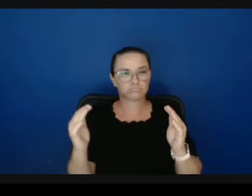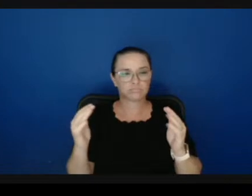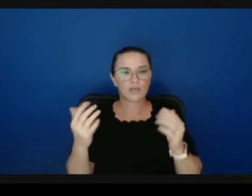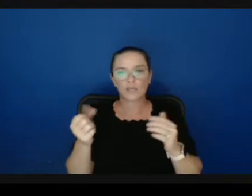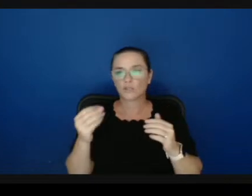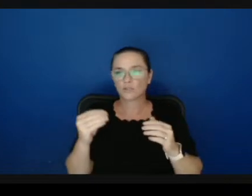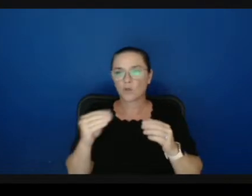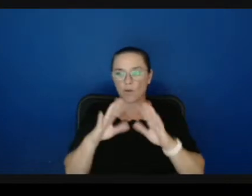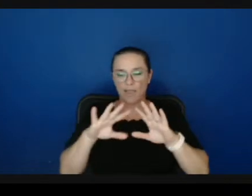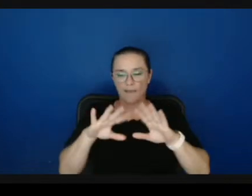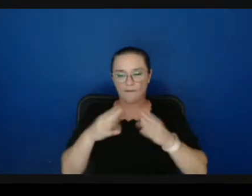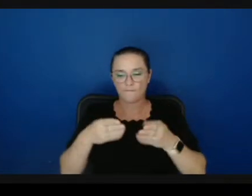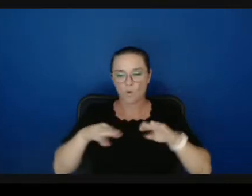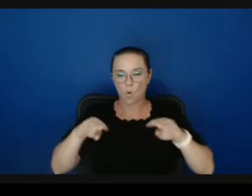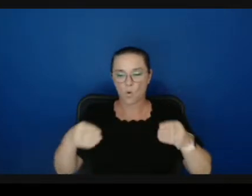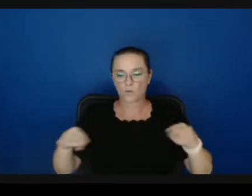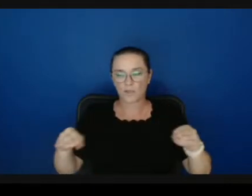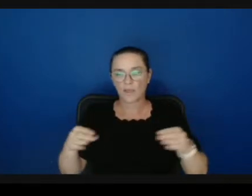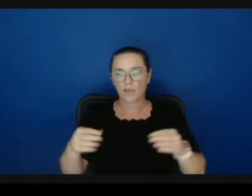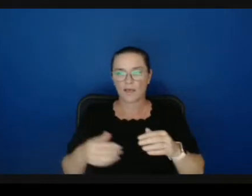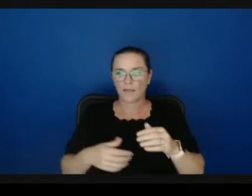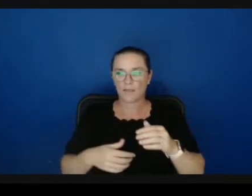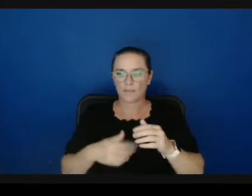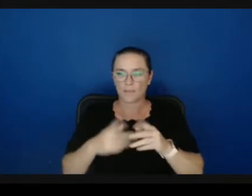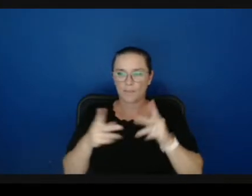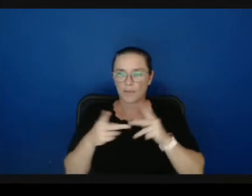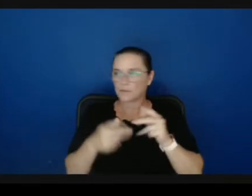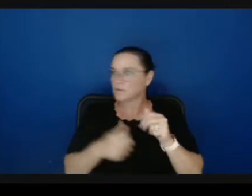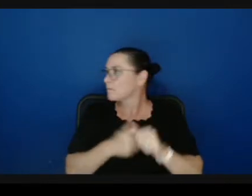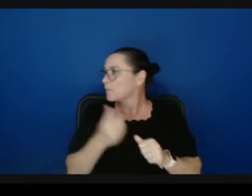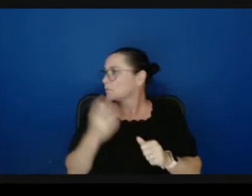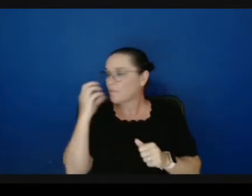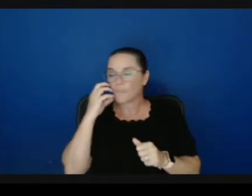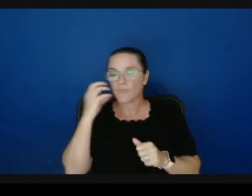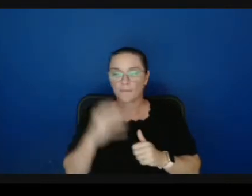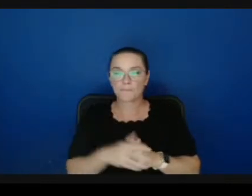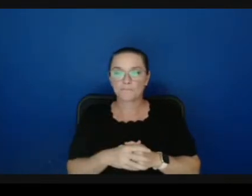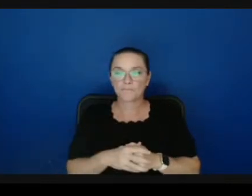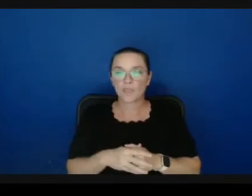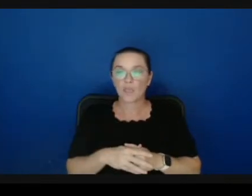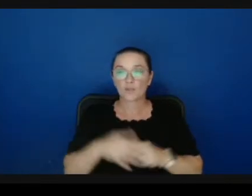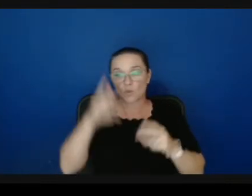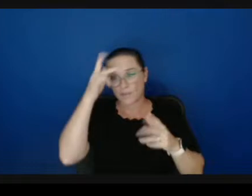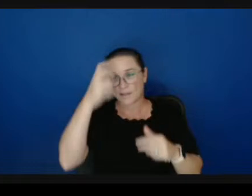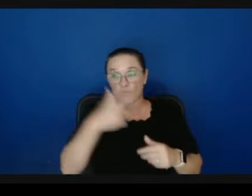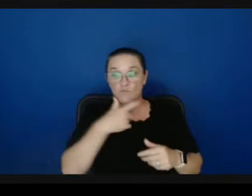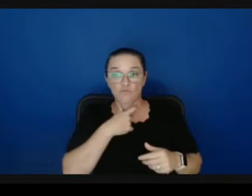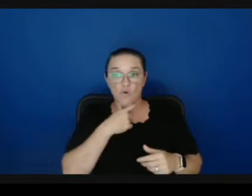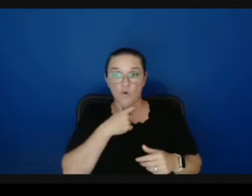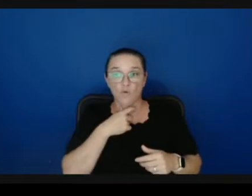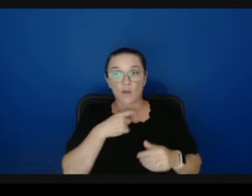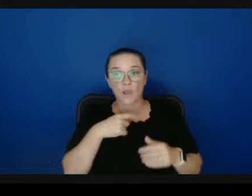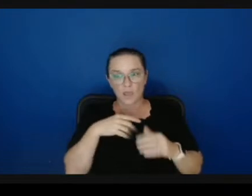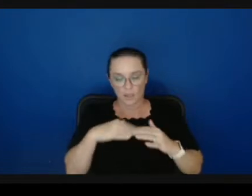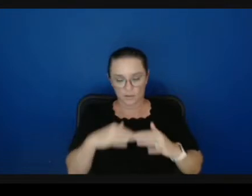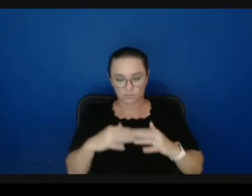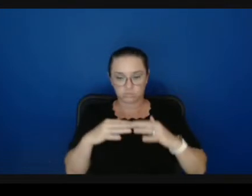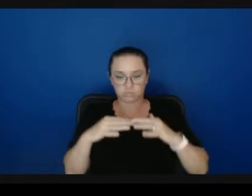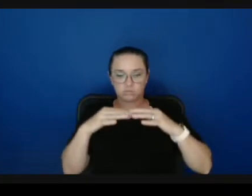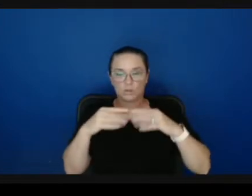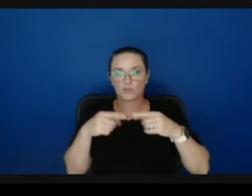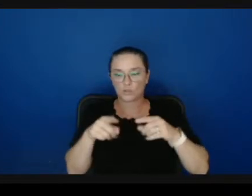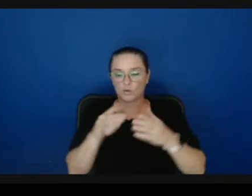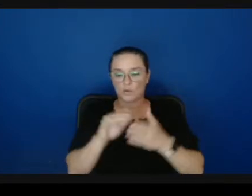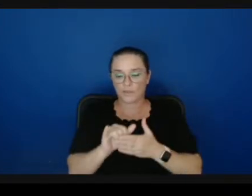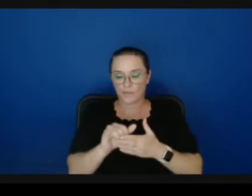folds are, right? Where they're the densest. So you can see here in the Devil's Throat area, it moved upwards quite a bit during that Kauai